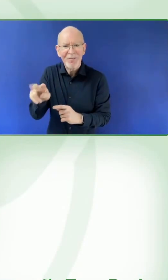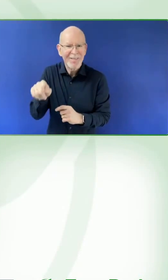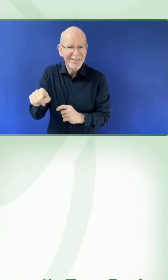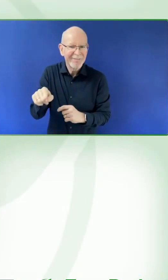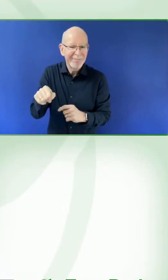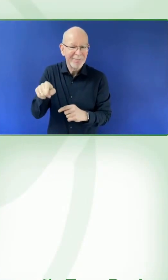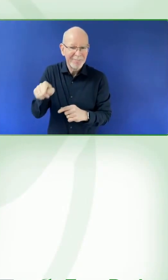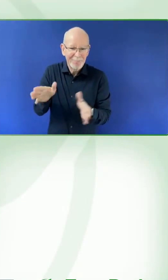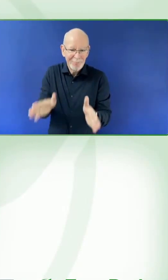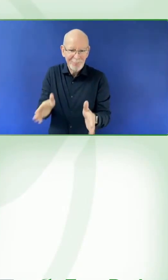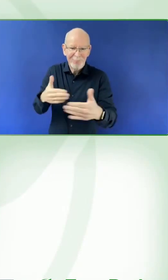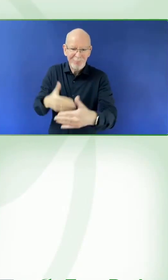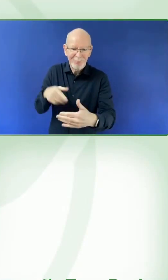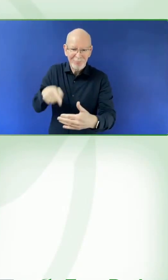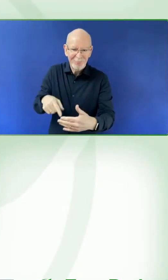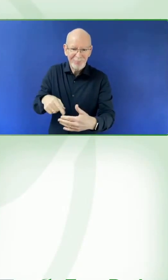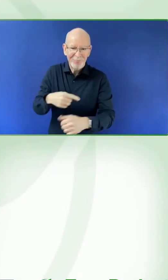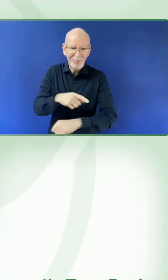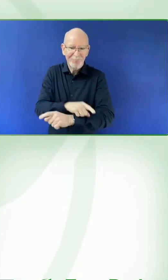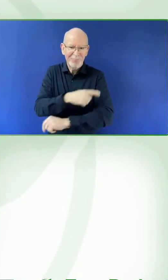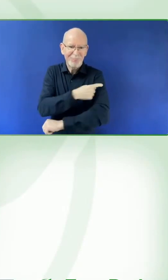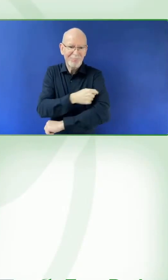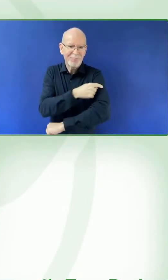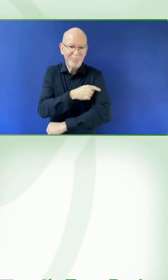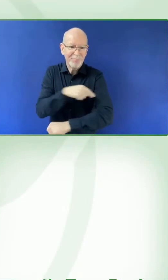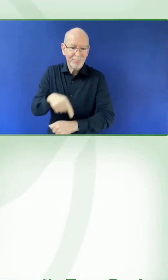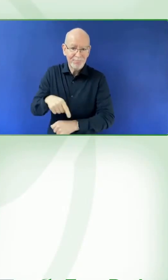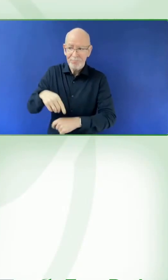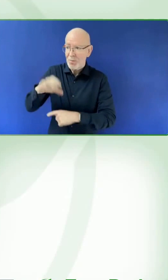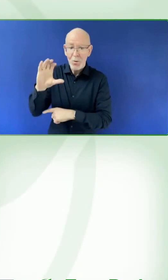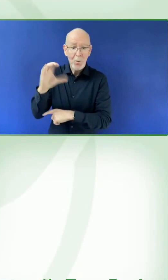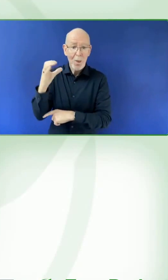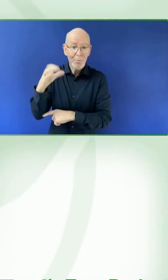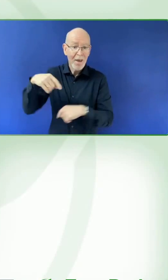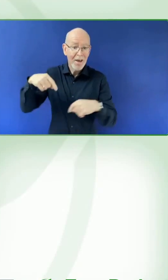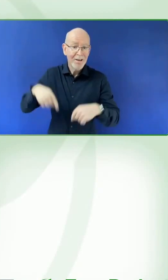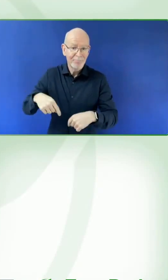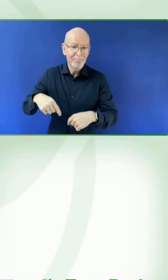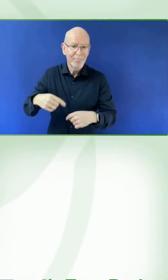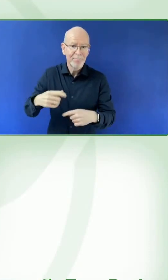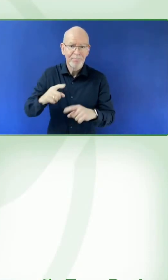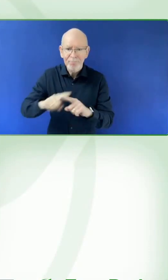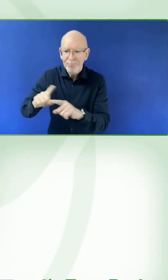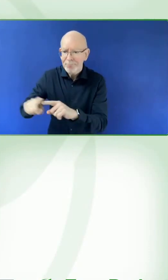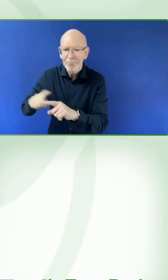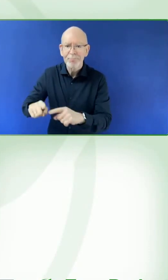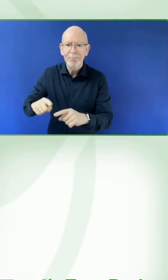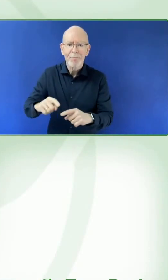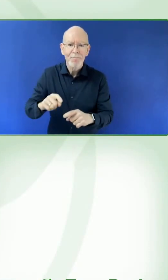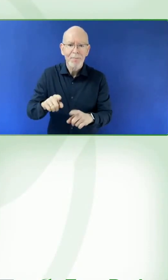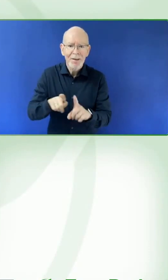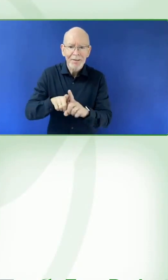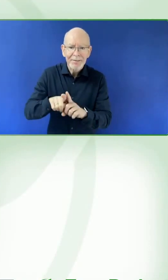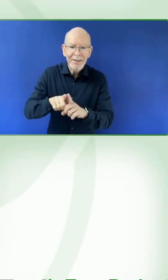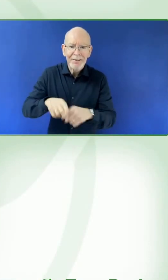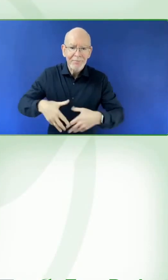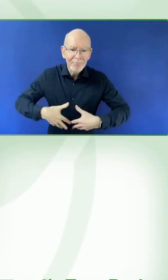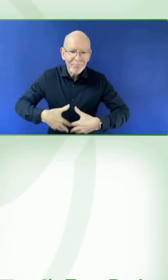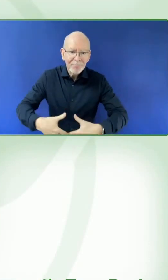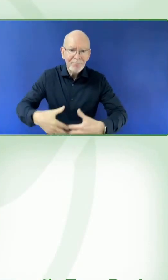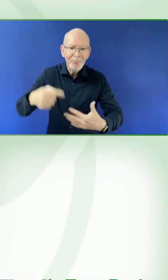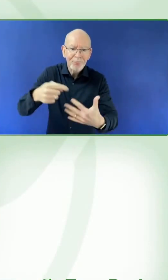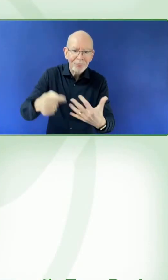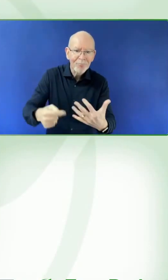the Action Program for Equality and Social Inclusion has been working to demand an understanding and approach to